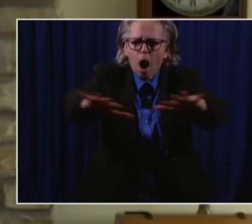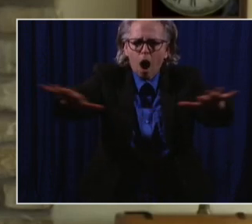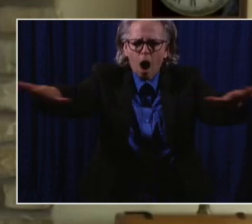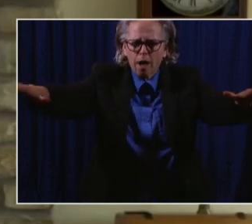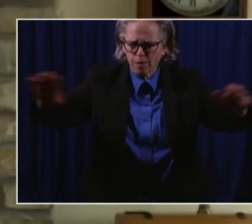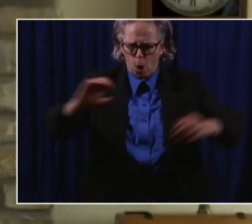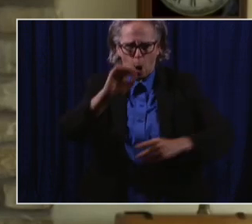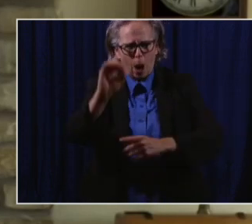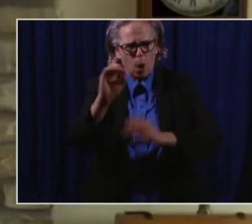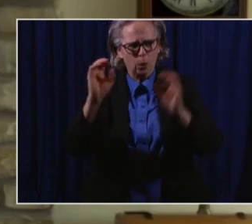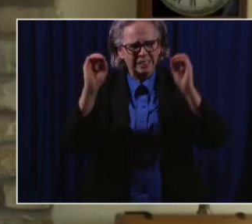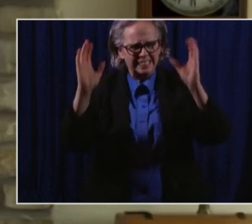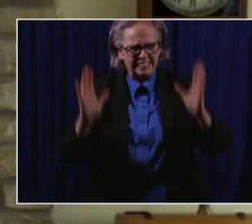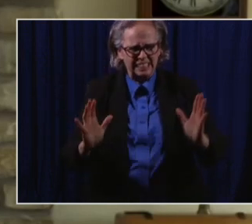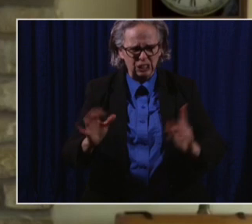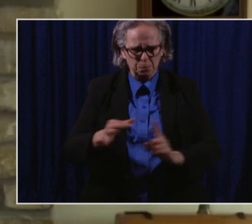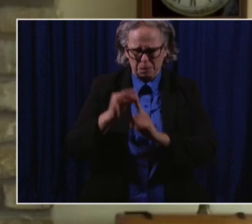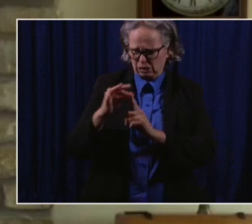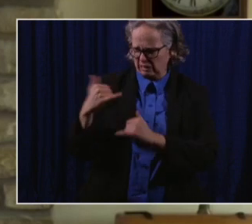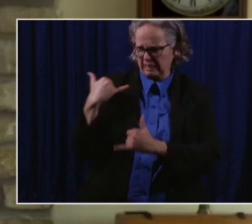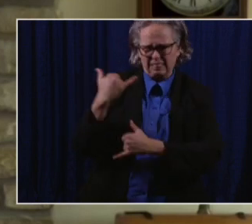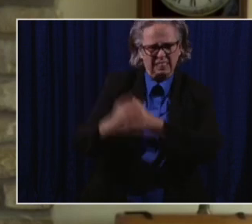has certainly been a struggle.